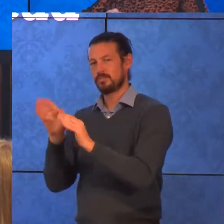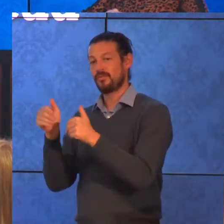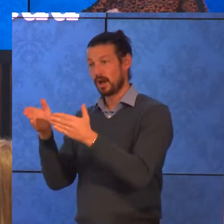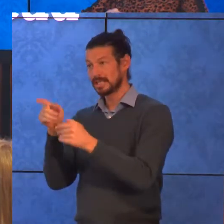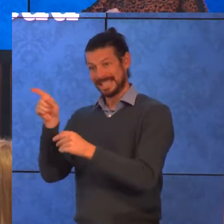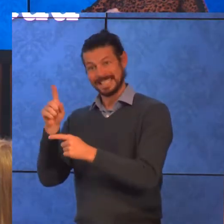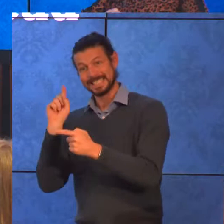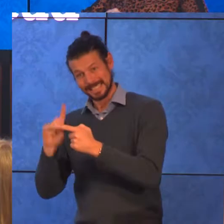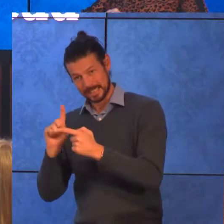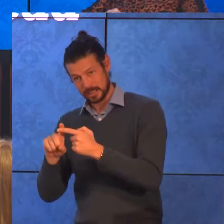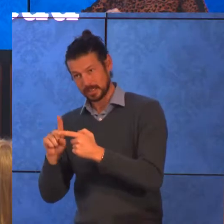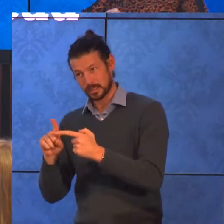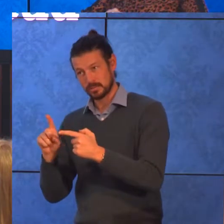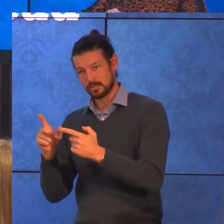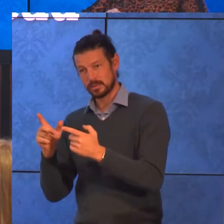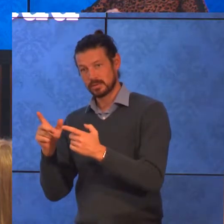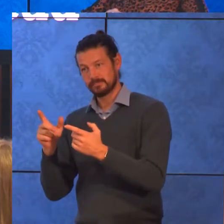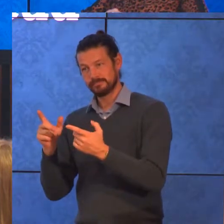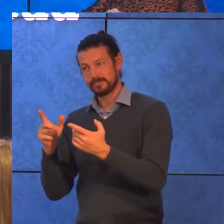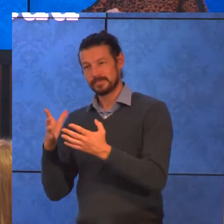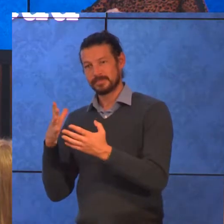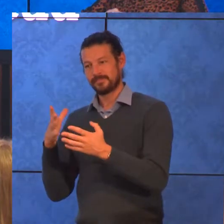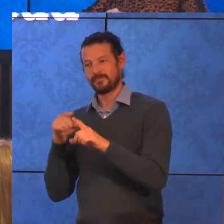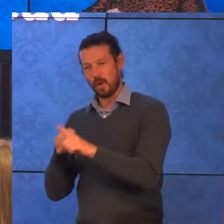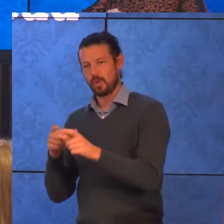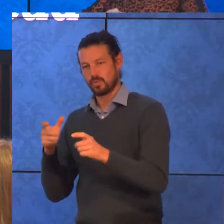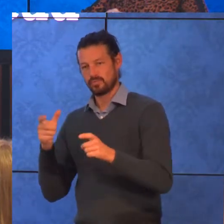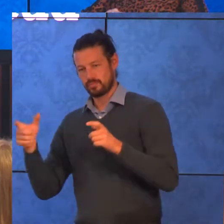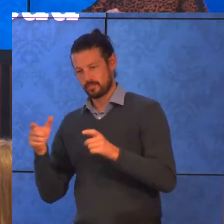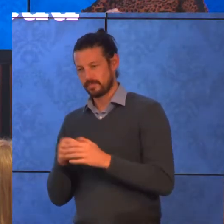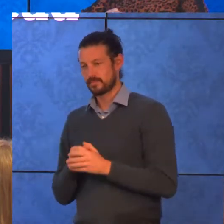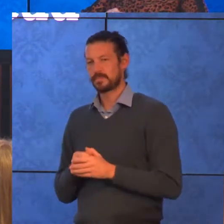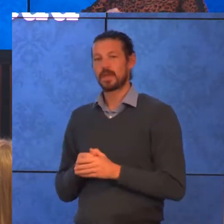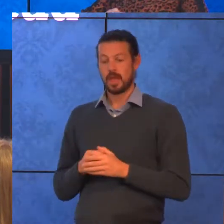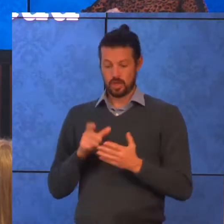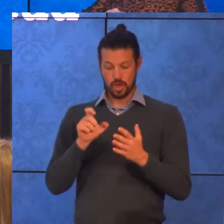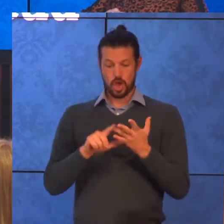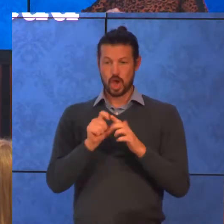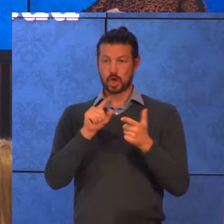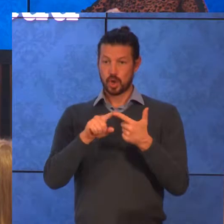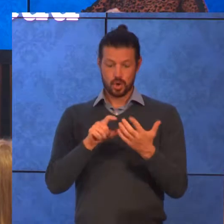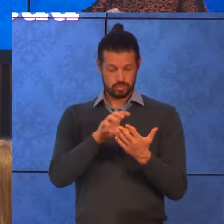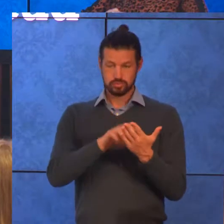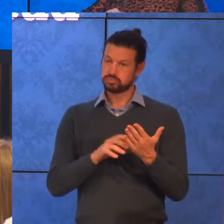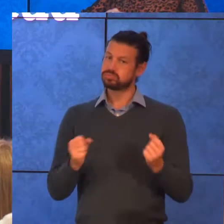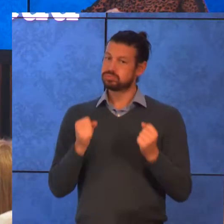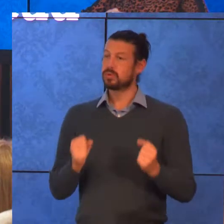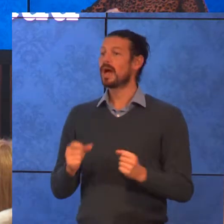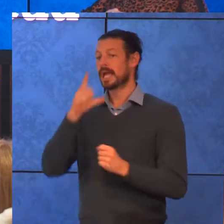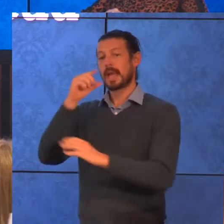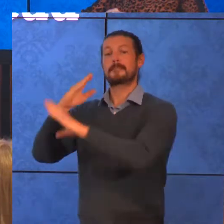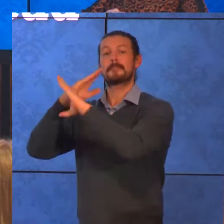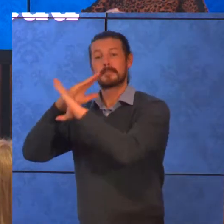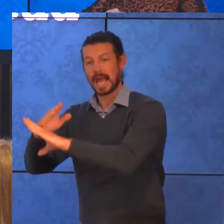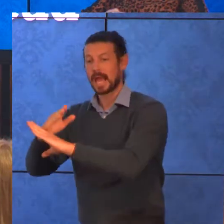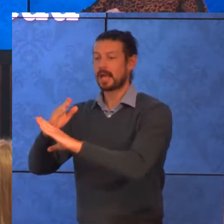still code-covered people, so subject to regulation. The code has teeth, so I can ban unregistered providers. I